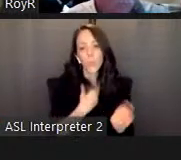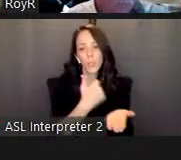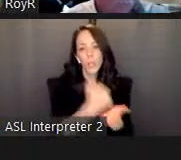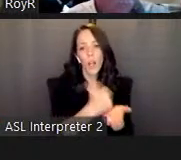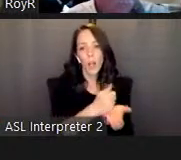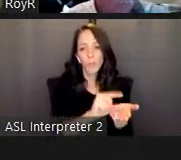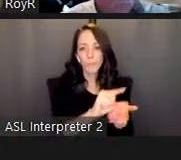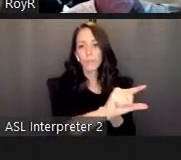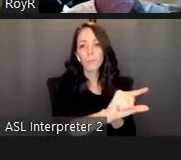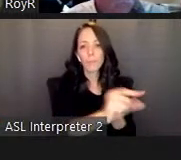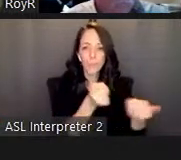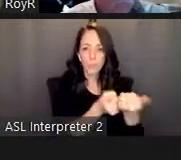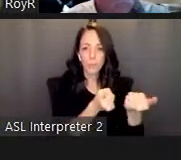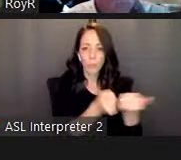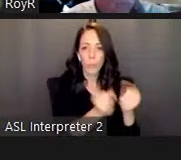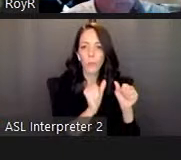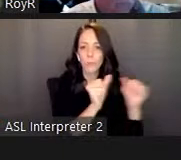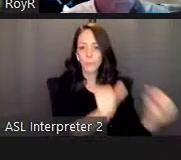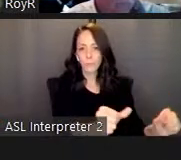please.